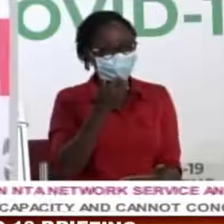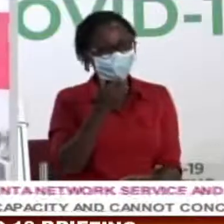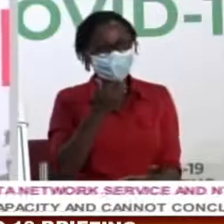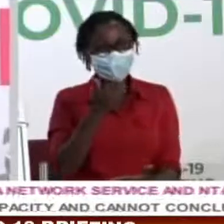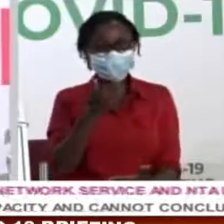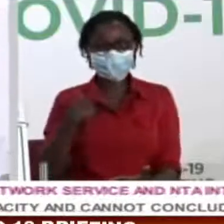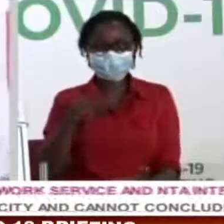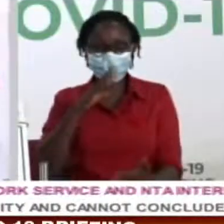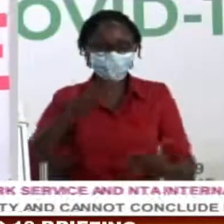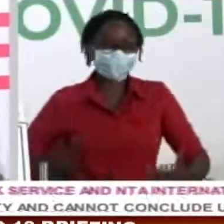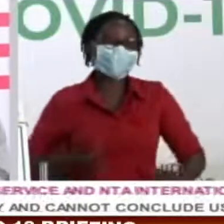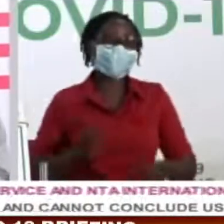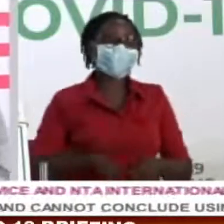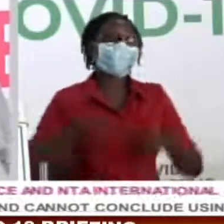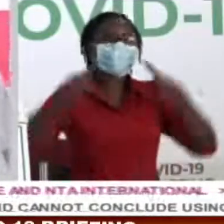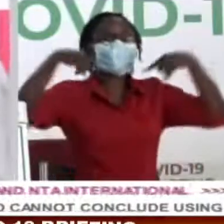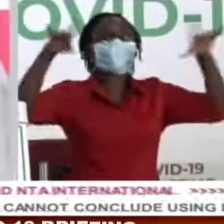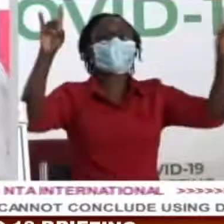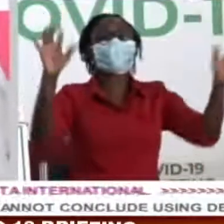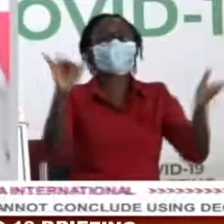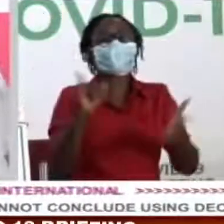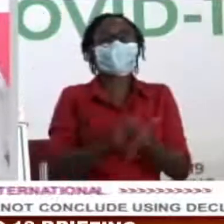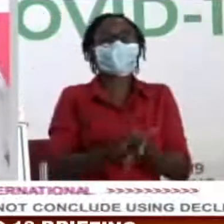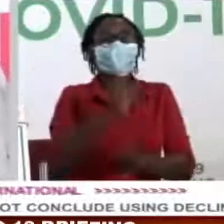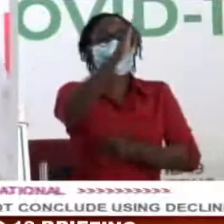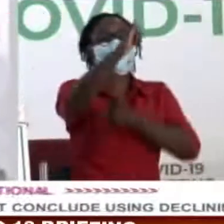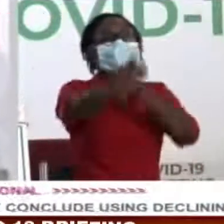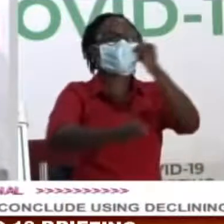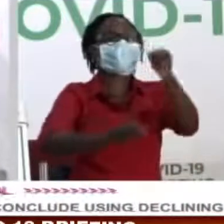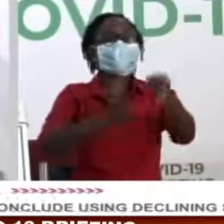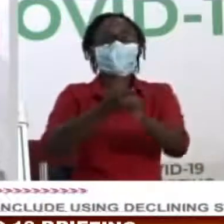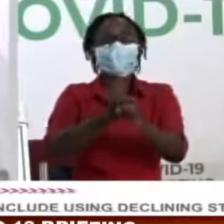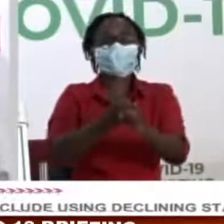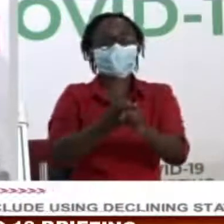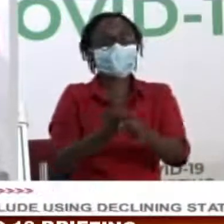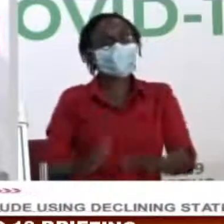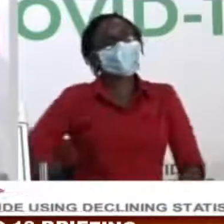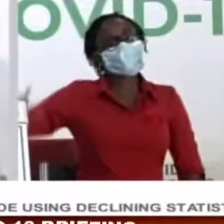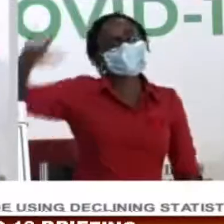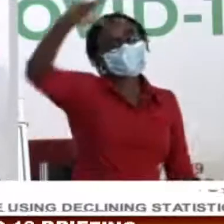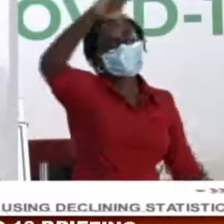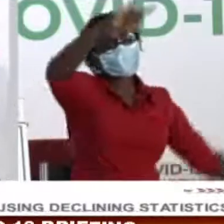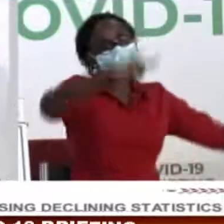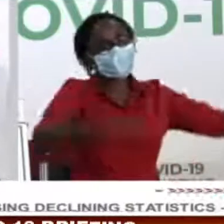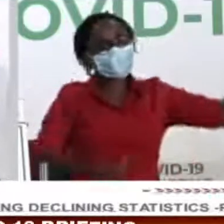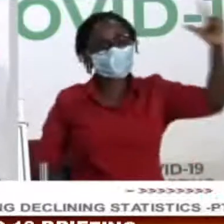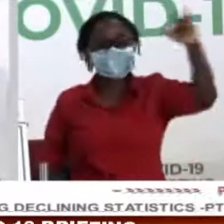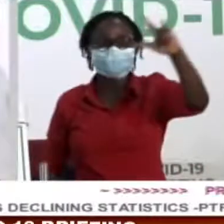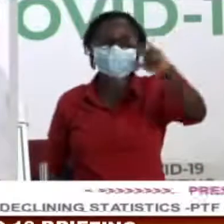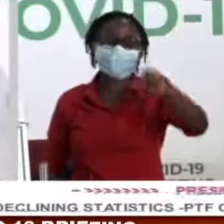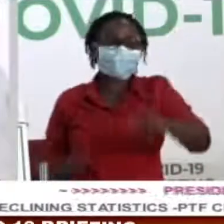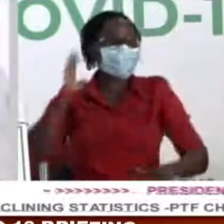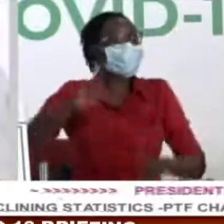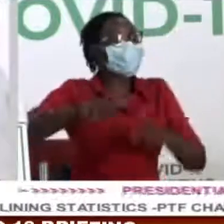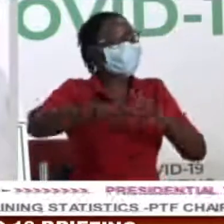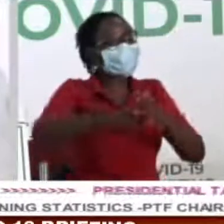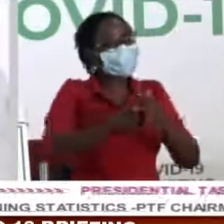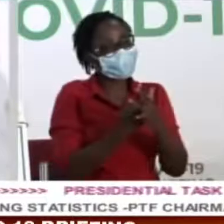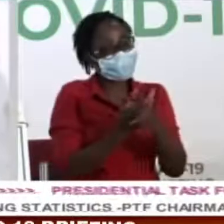We are very glad today to announce that international flights will